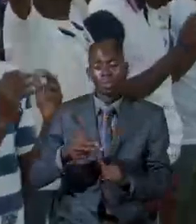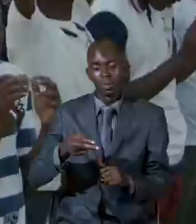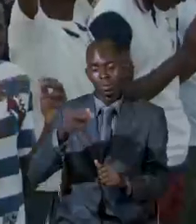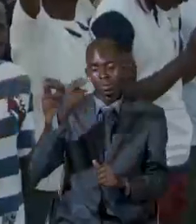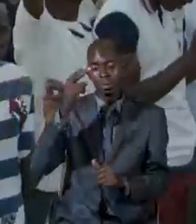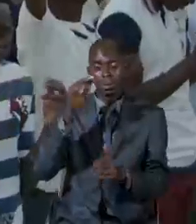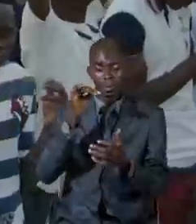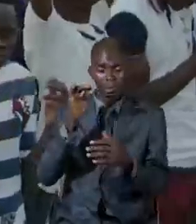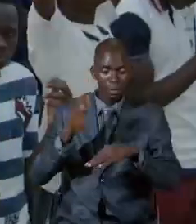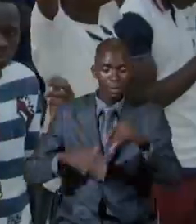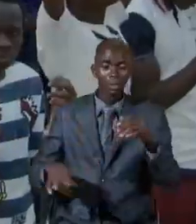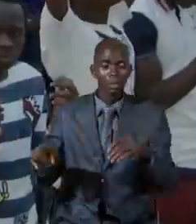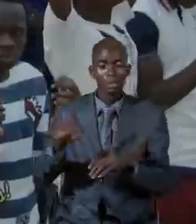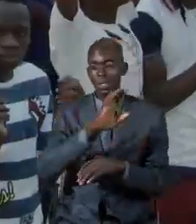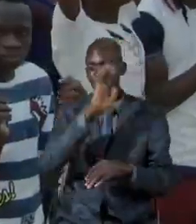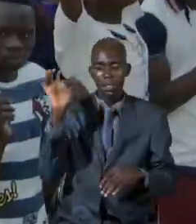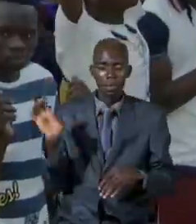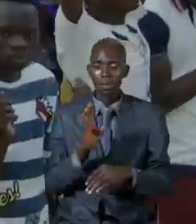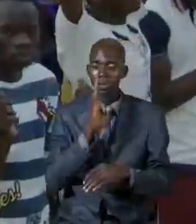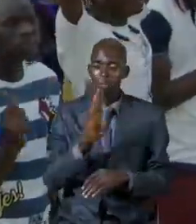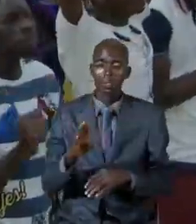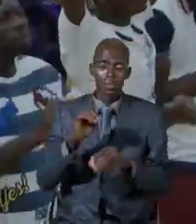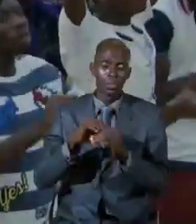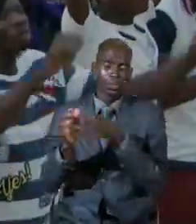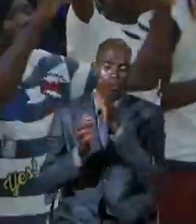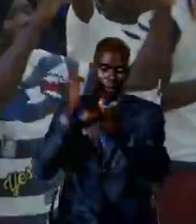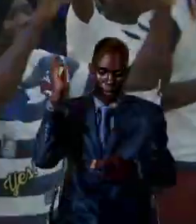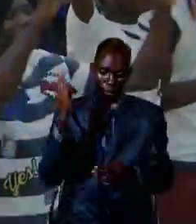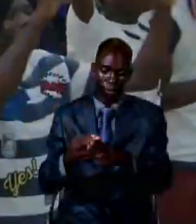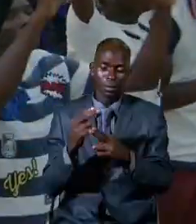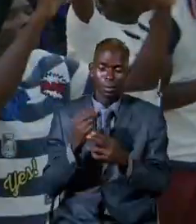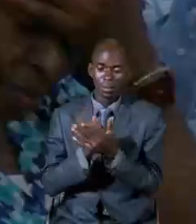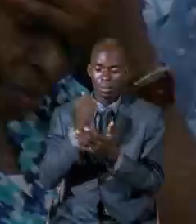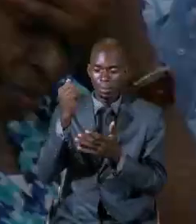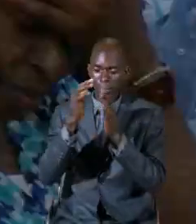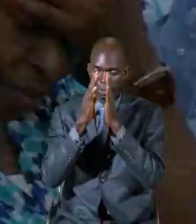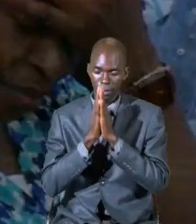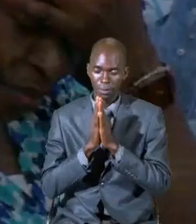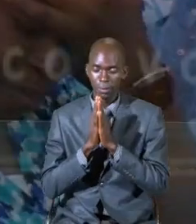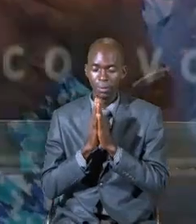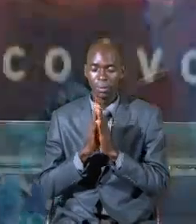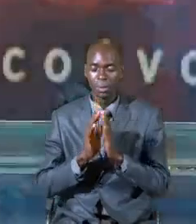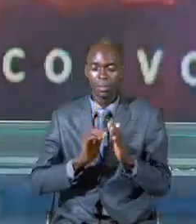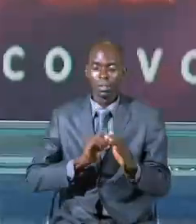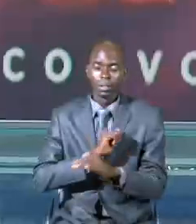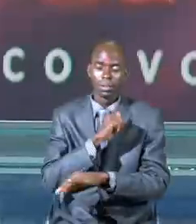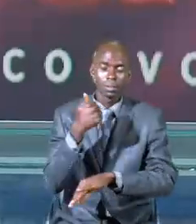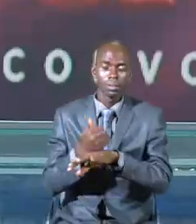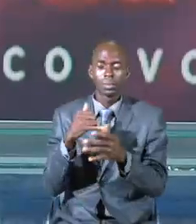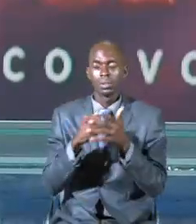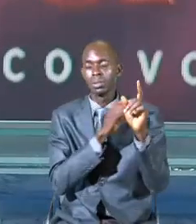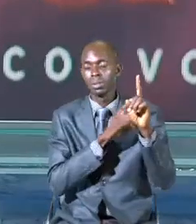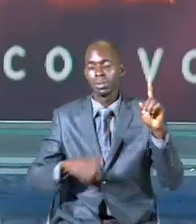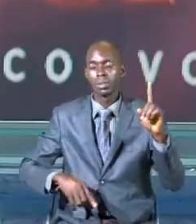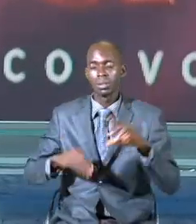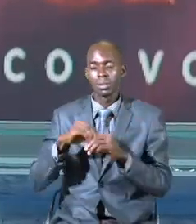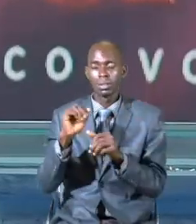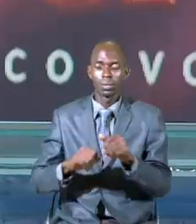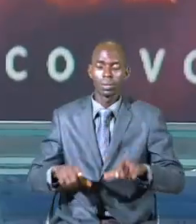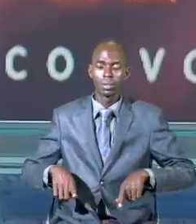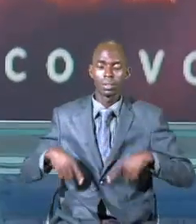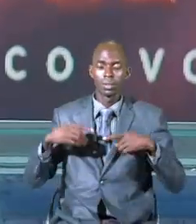they have ever been in Jesus' name. Confirm it, Lord, in every life.